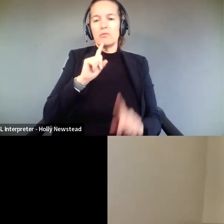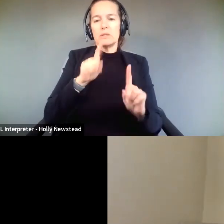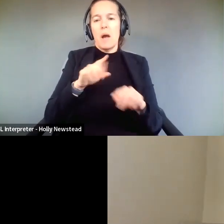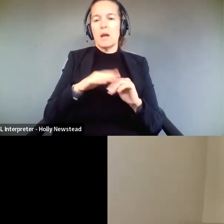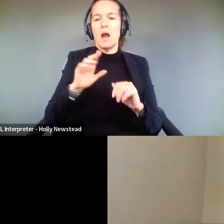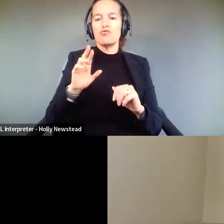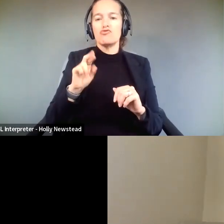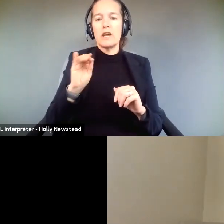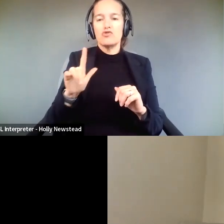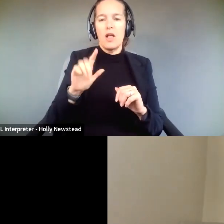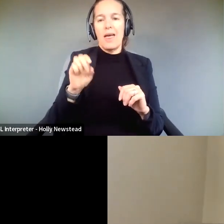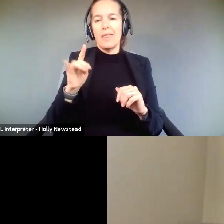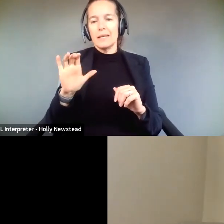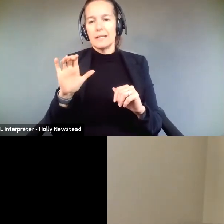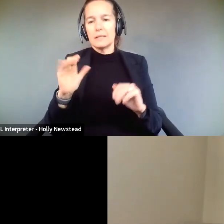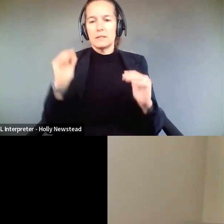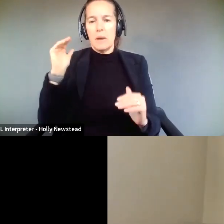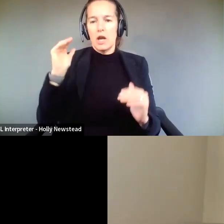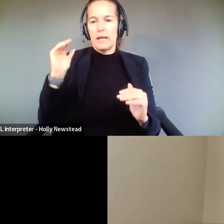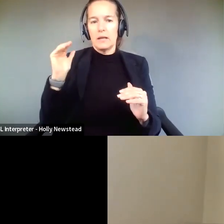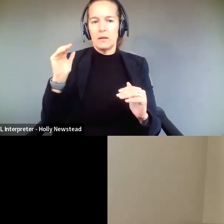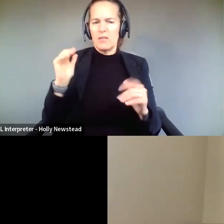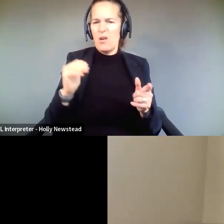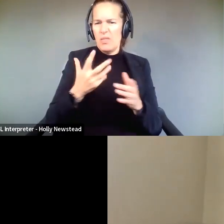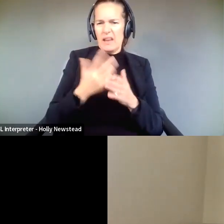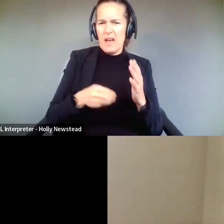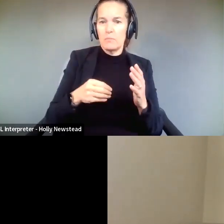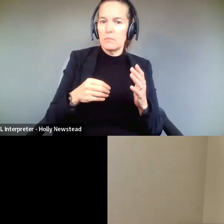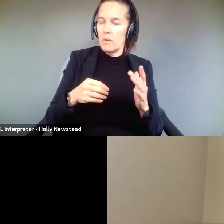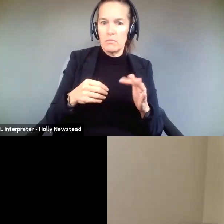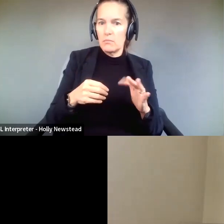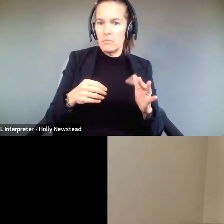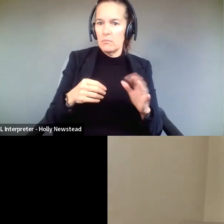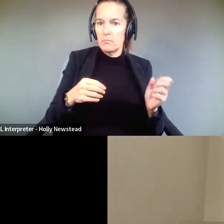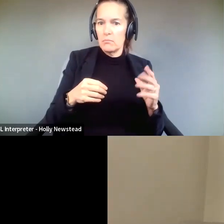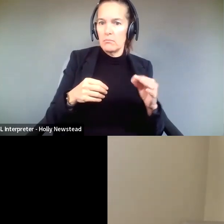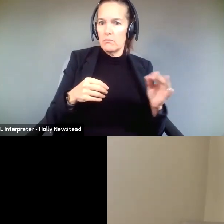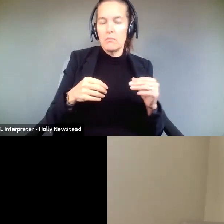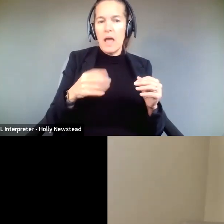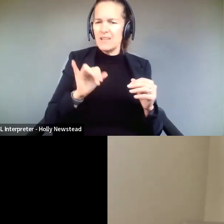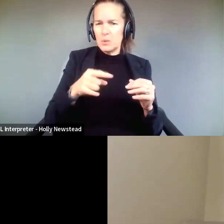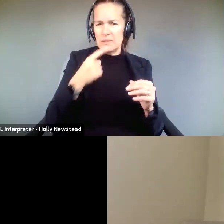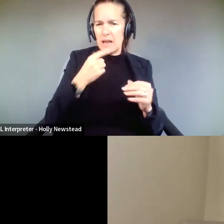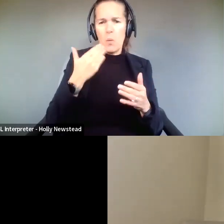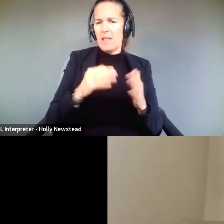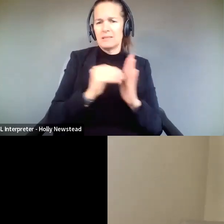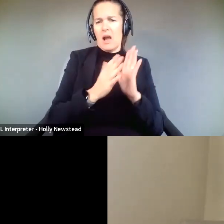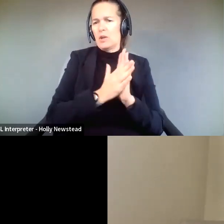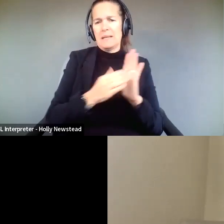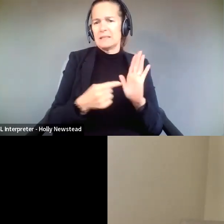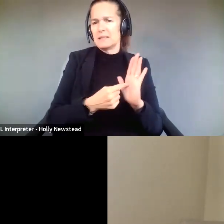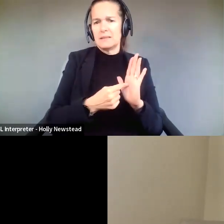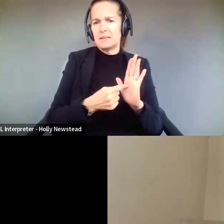and ethnic disparity. The The legislature gaps are thought it throughout, was a problem, yeah. appropriated As money. you said, it's well documented.